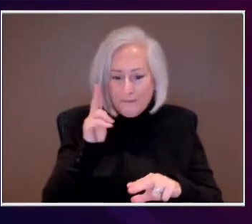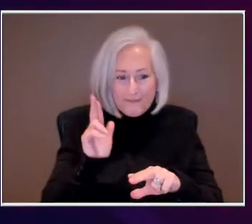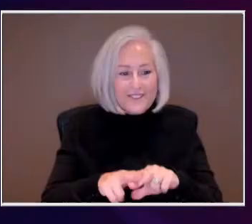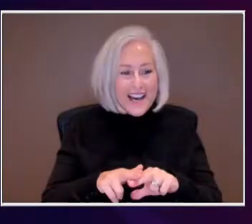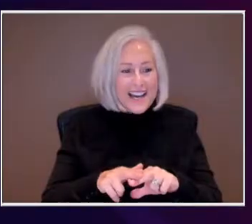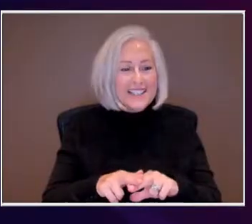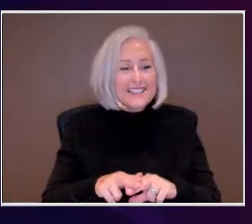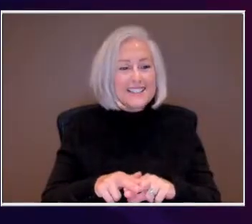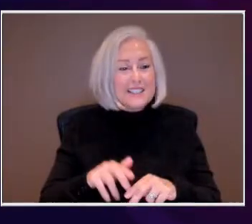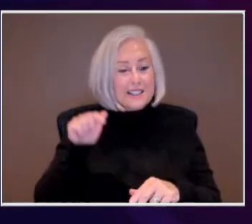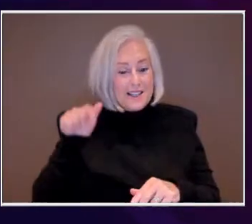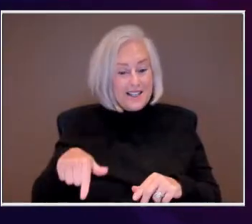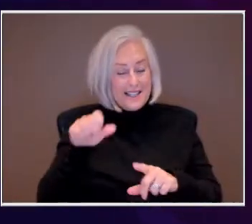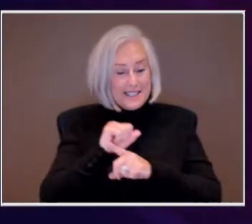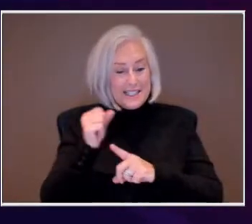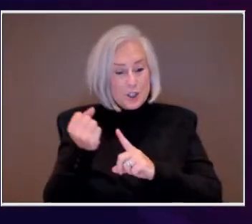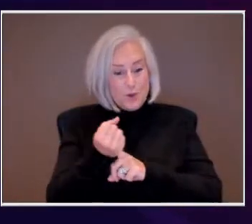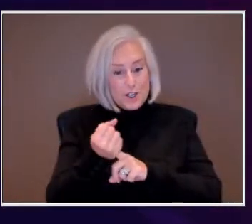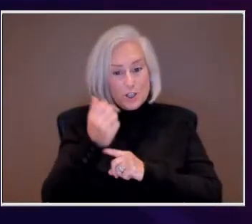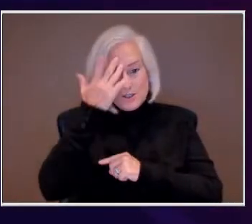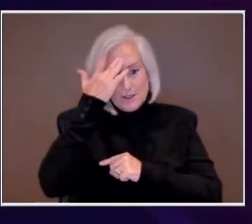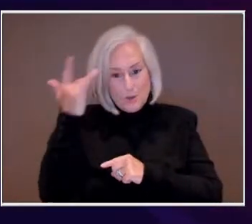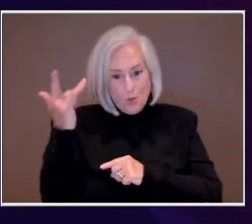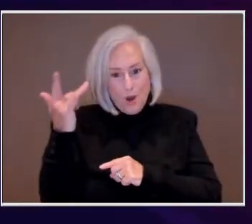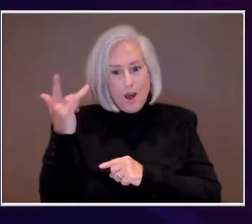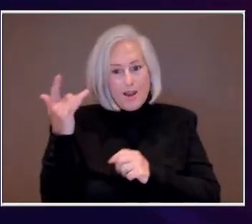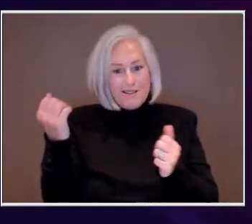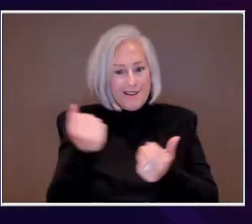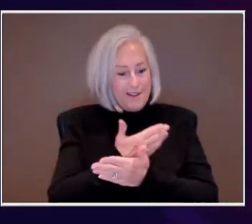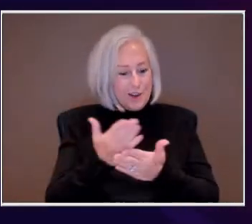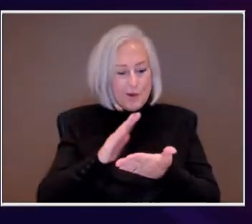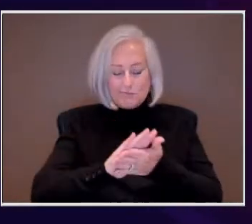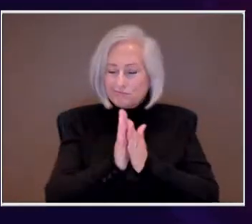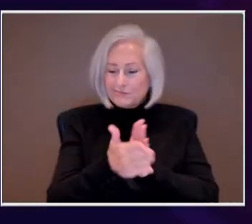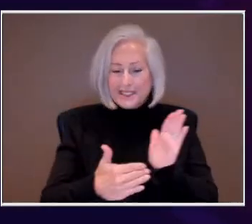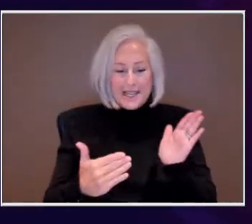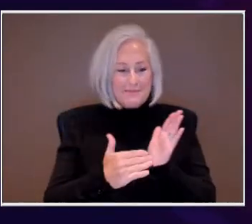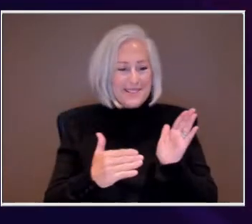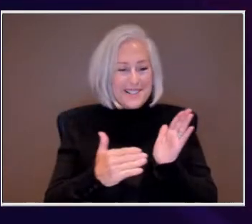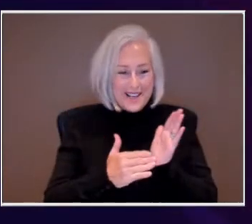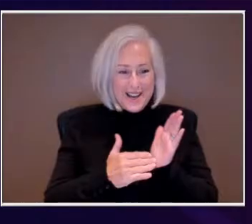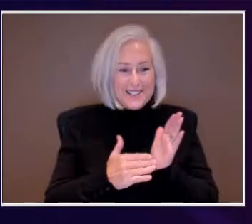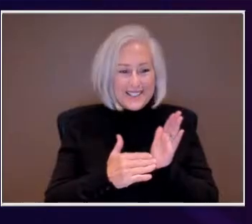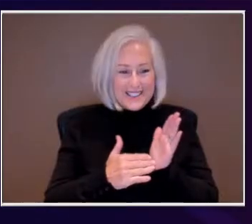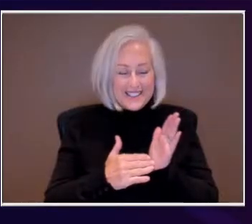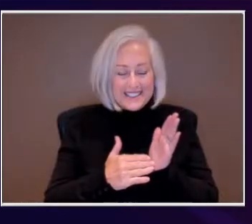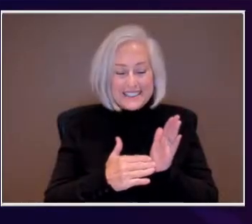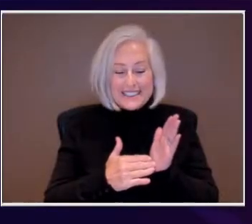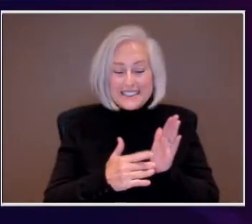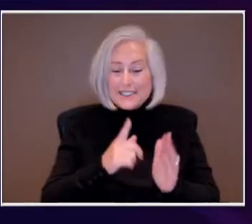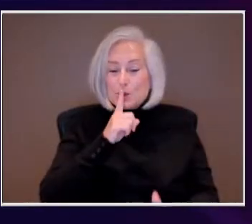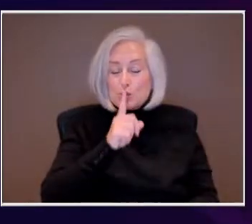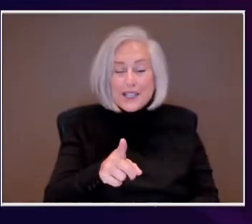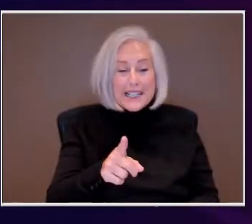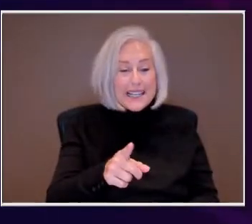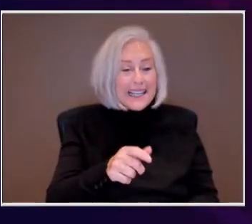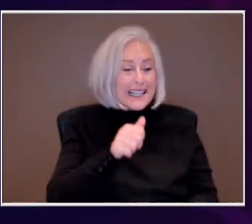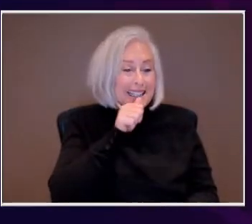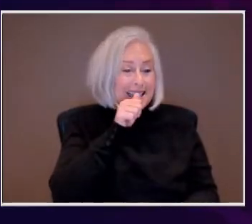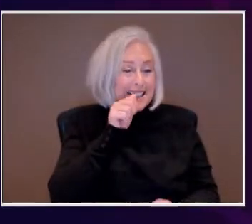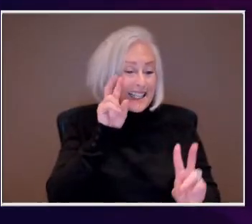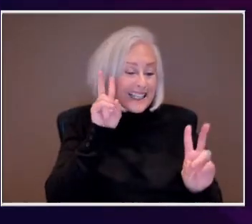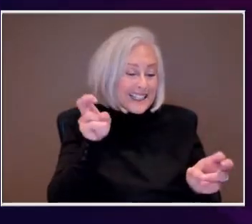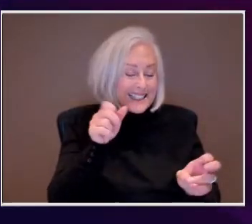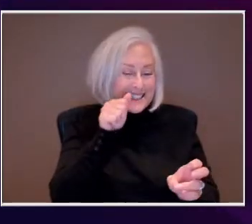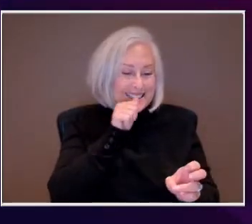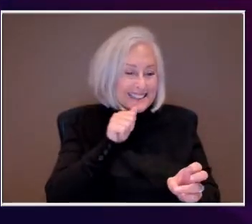Situations like this are exactly why all of us went into the field. And I think the secret sauce of our program really is kind of that interaction